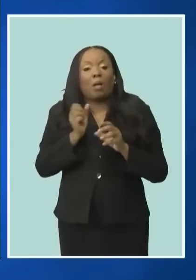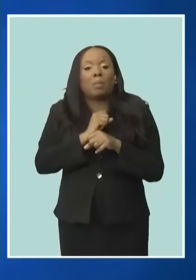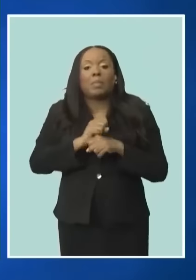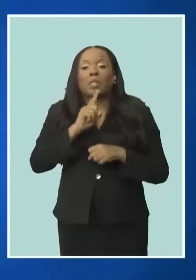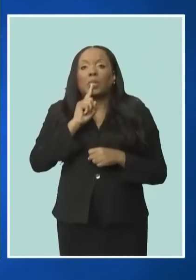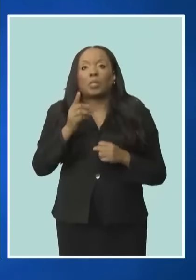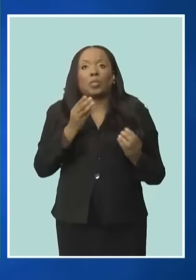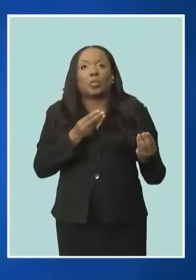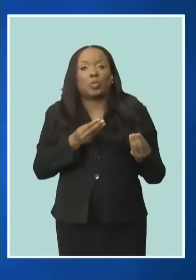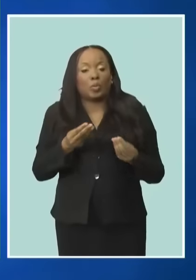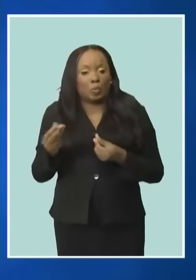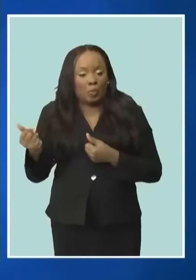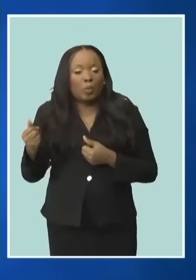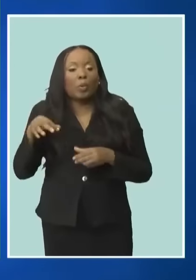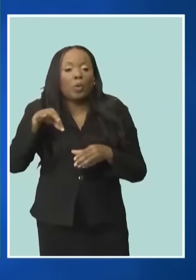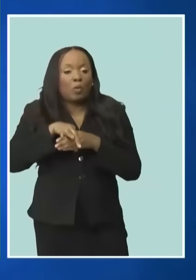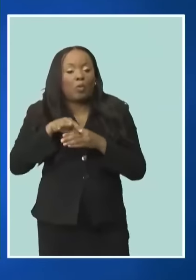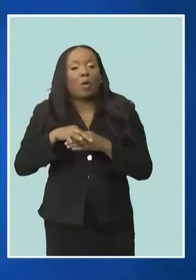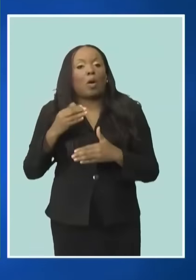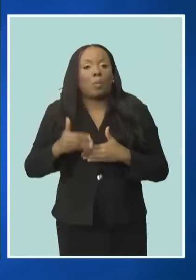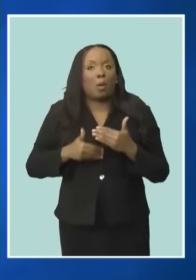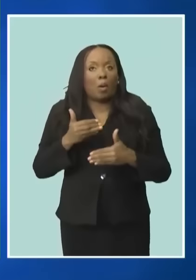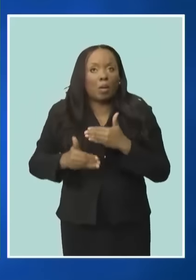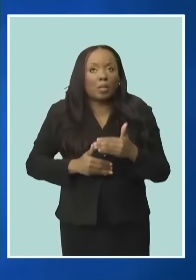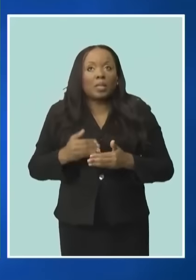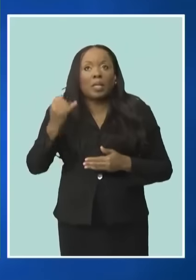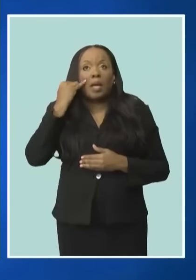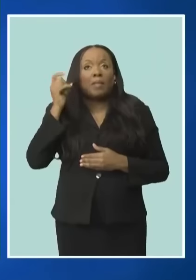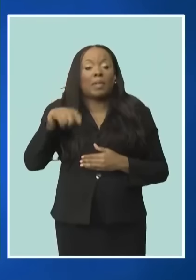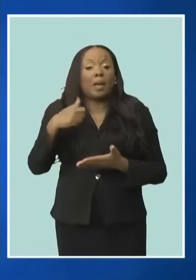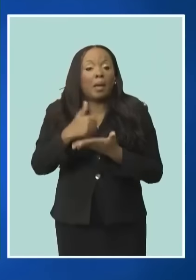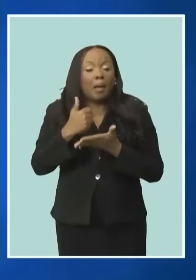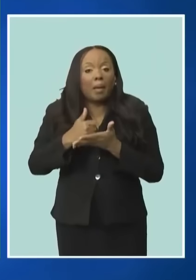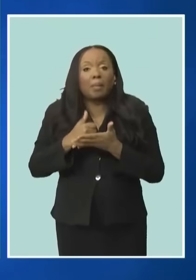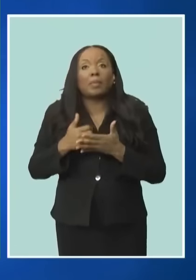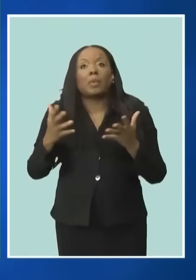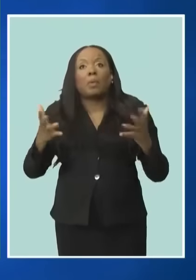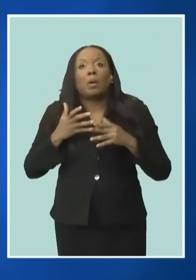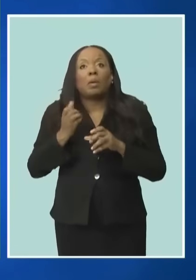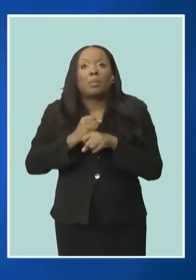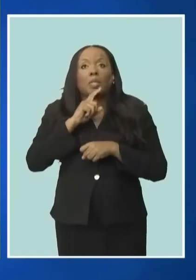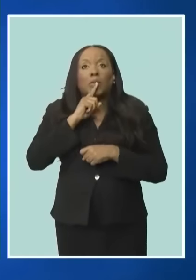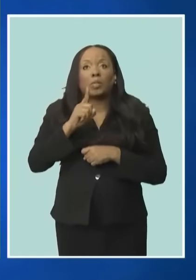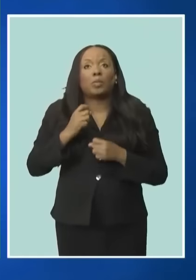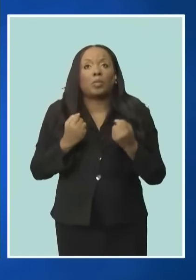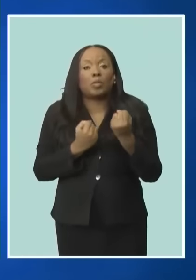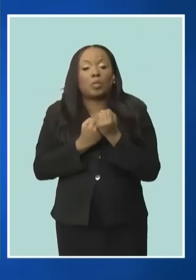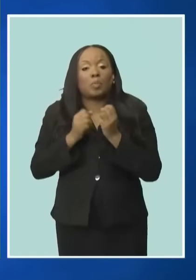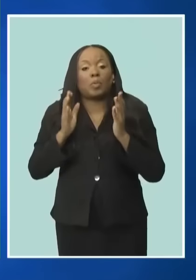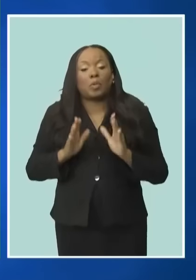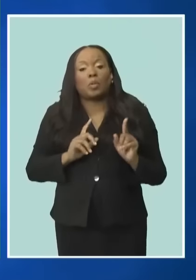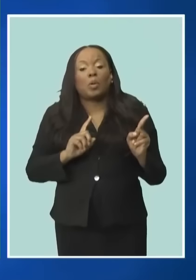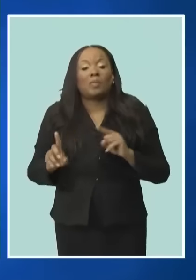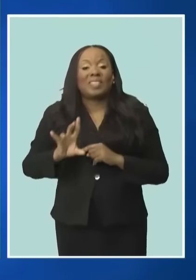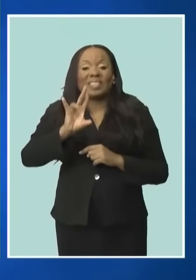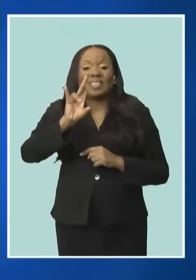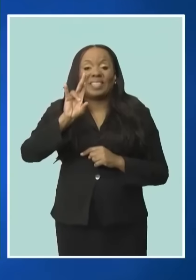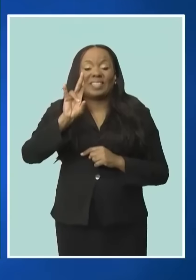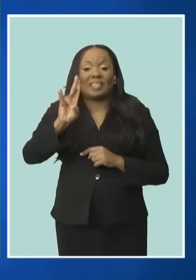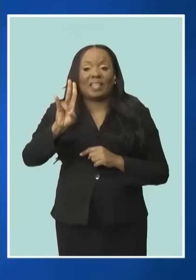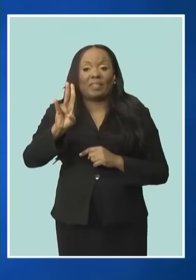smooth transition and assisting where needed to get their supporters to the 7 polling stations across